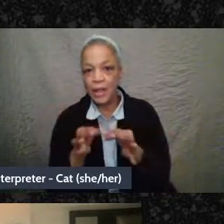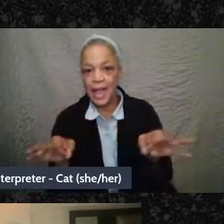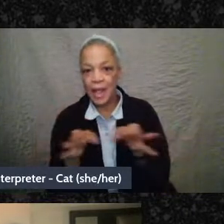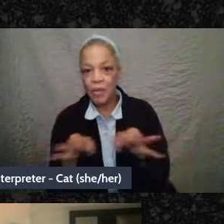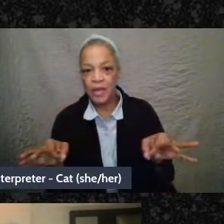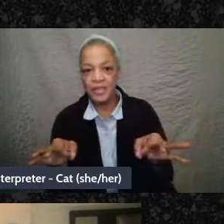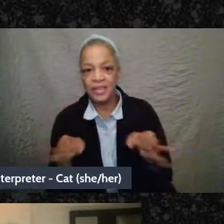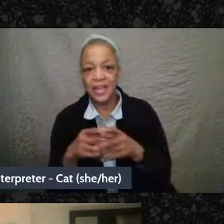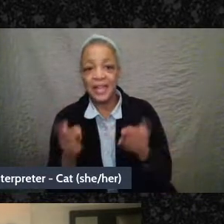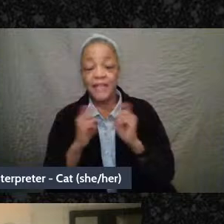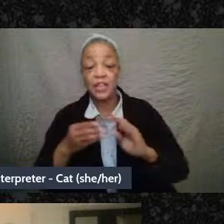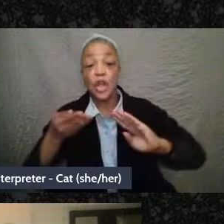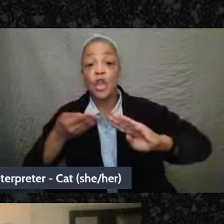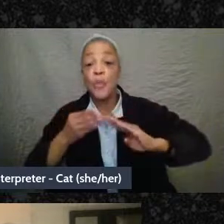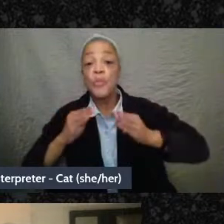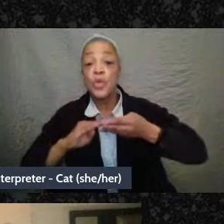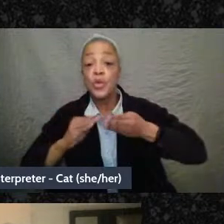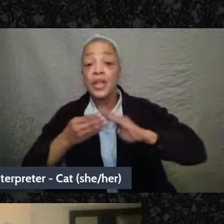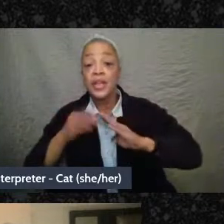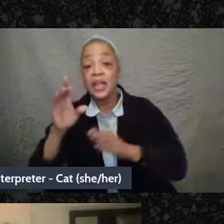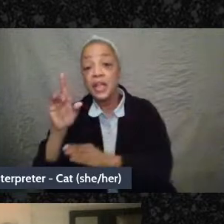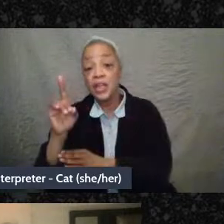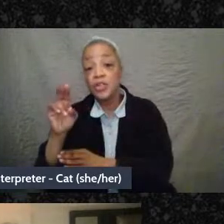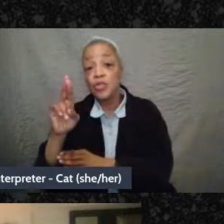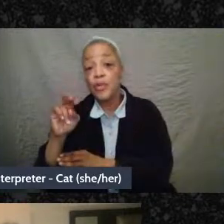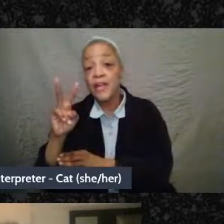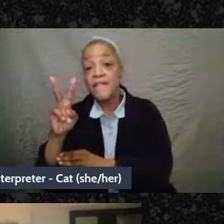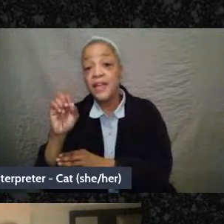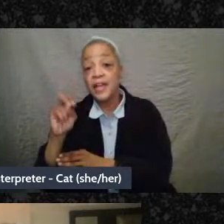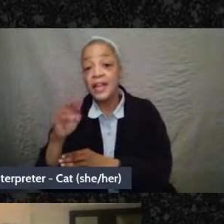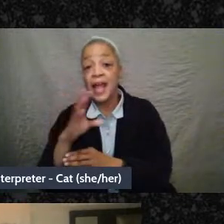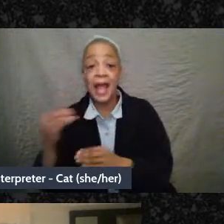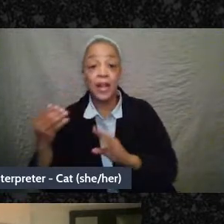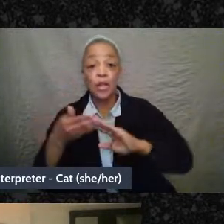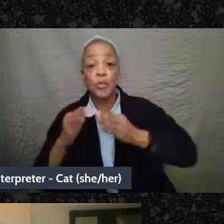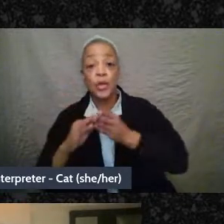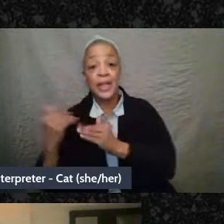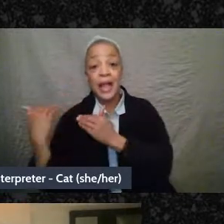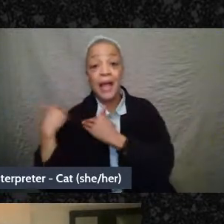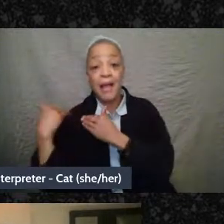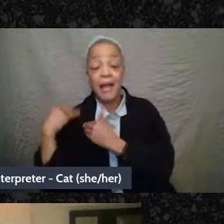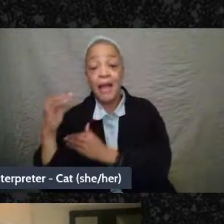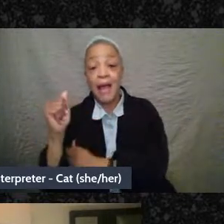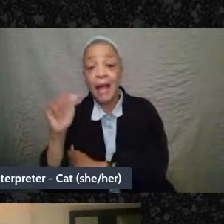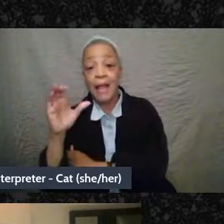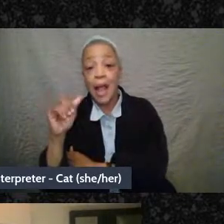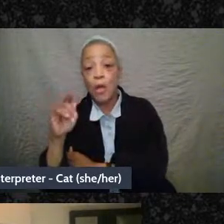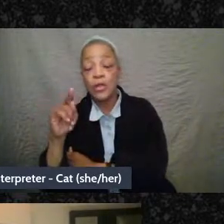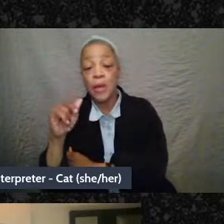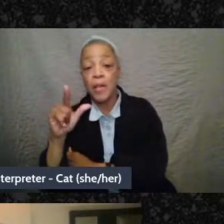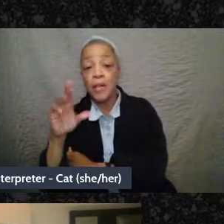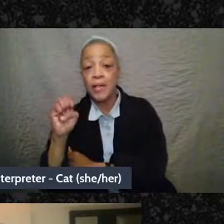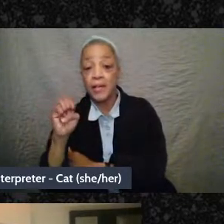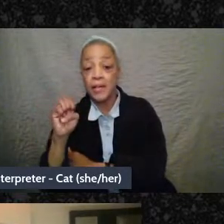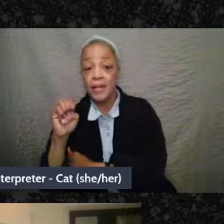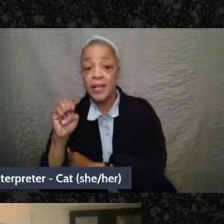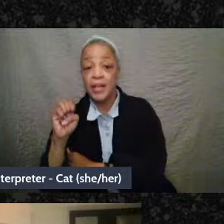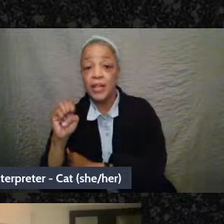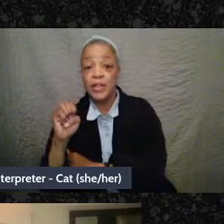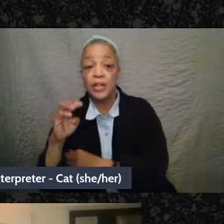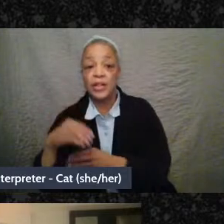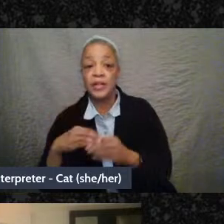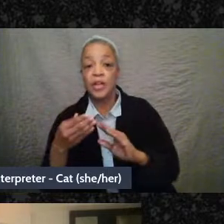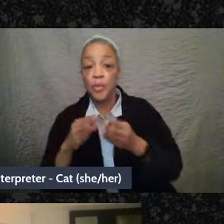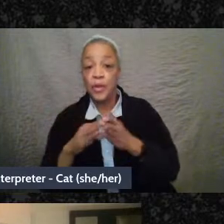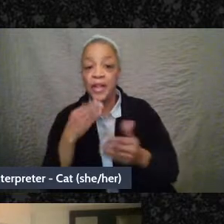us community-driven and community accountable public goods and programs. And I think last year